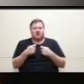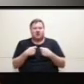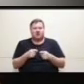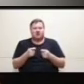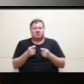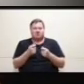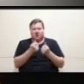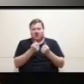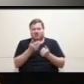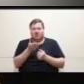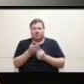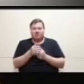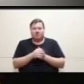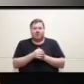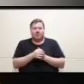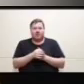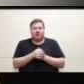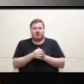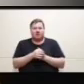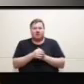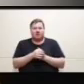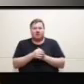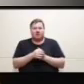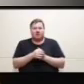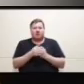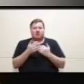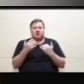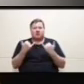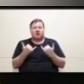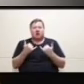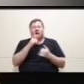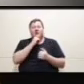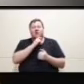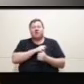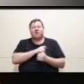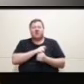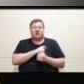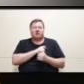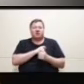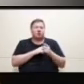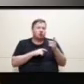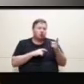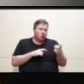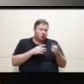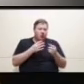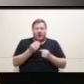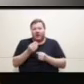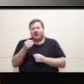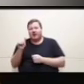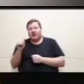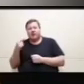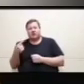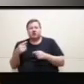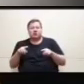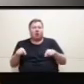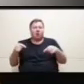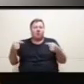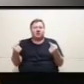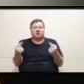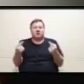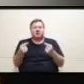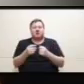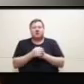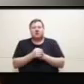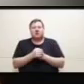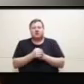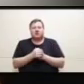there. So you have now got a dispute of facts between you and the AG. And as you know, if you are accused